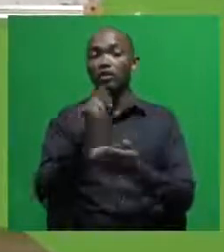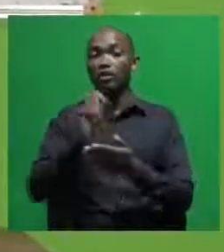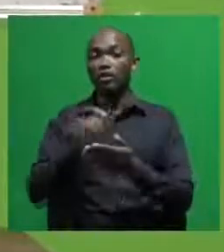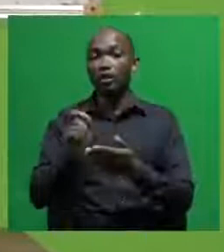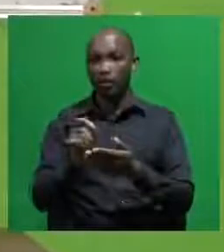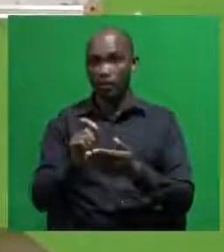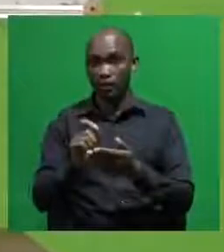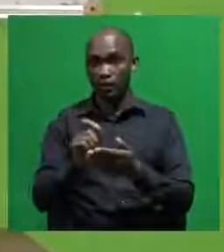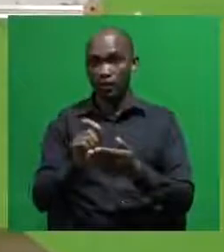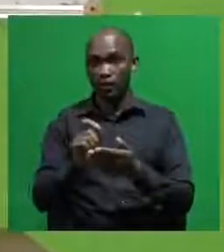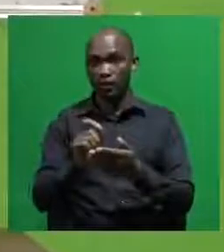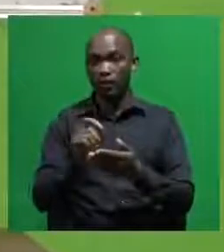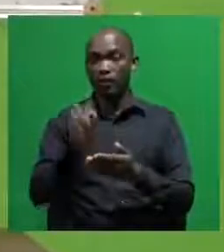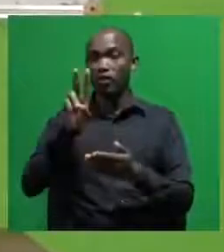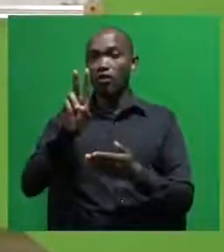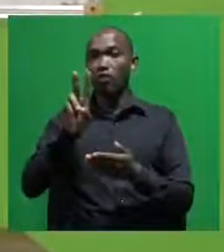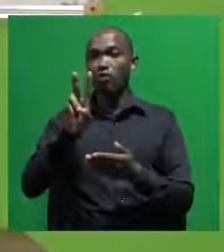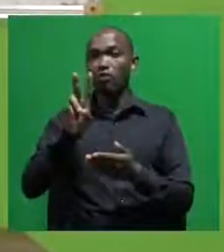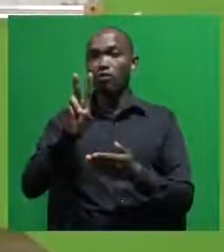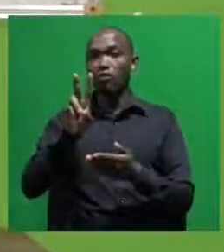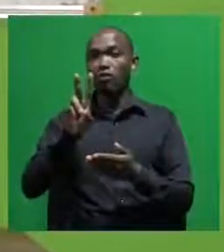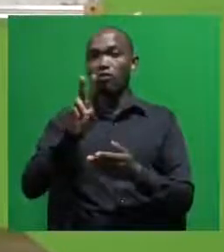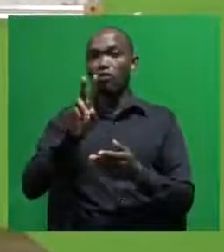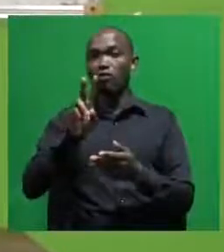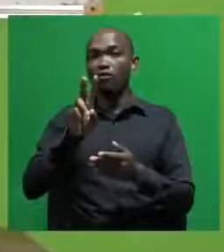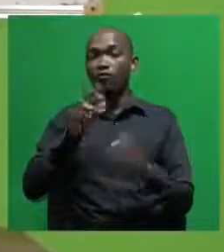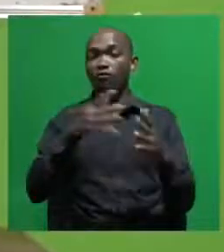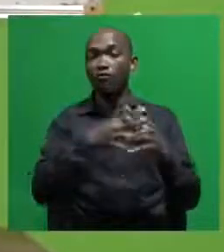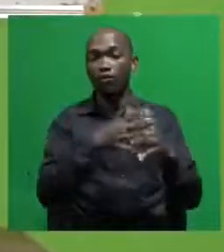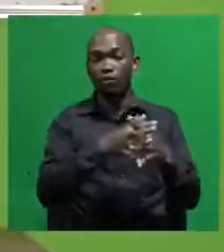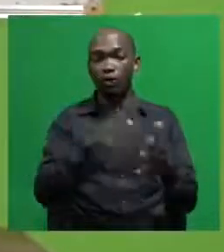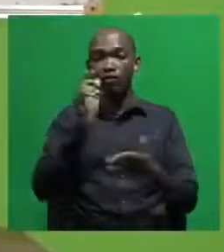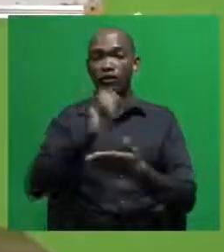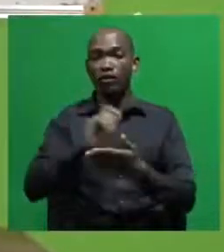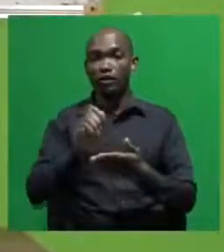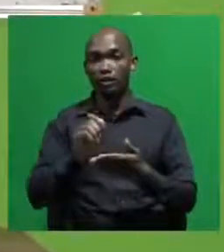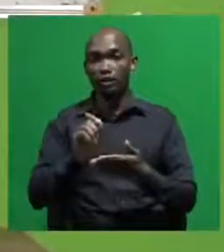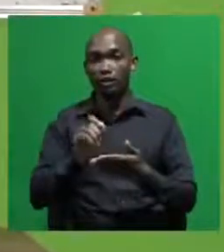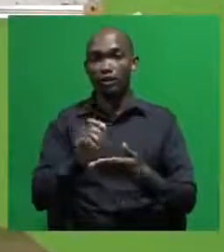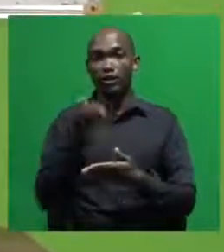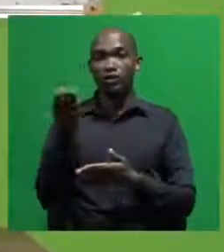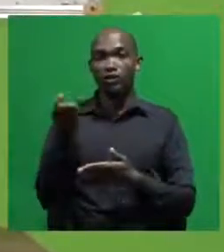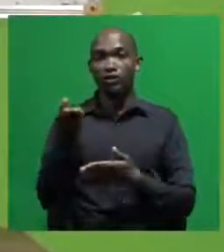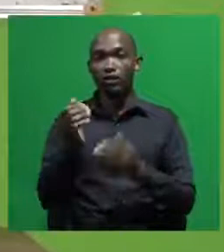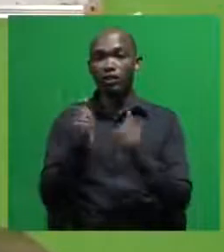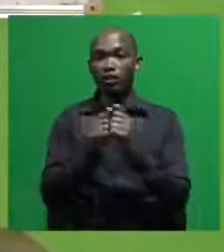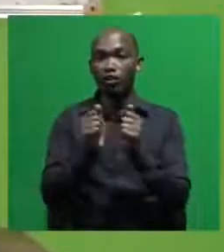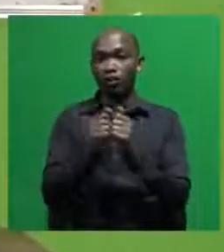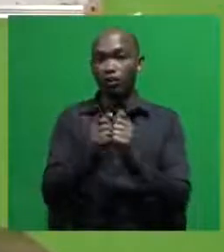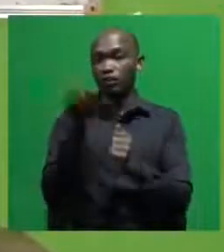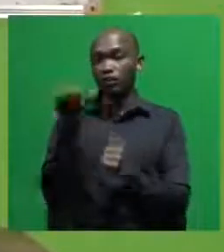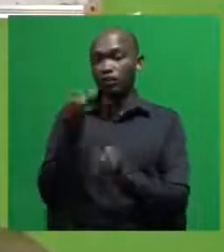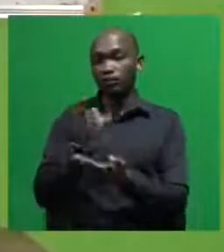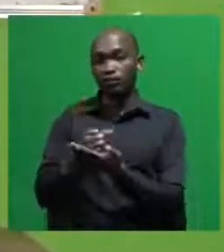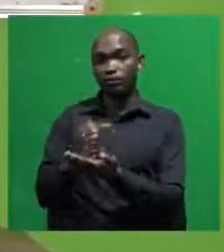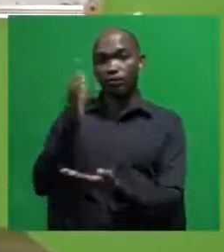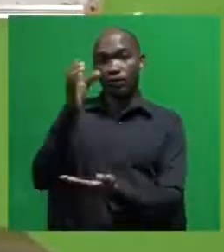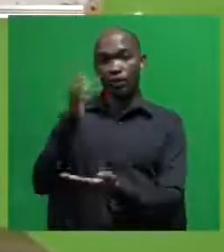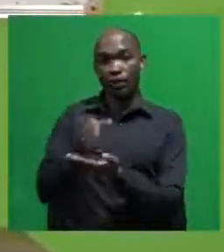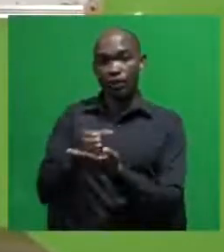you write down the formula for finding the volume of this